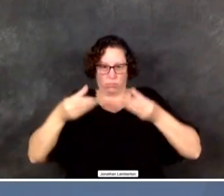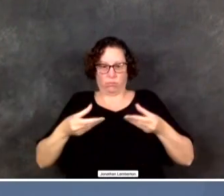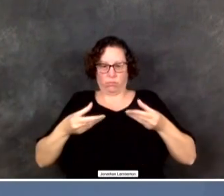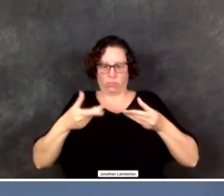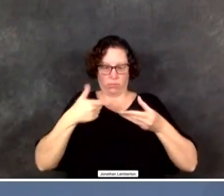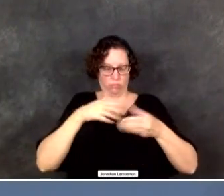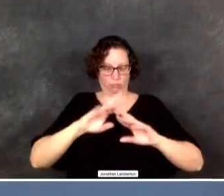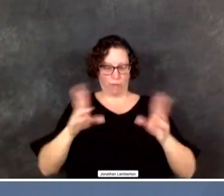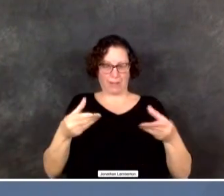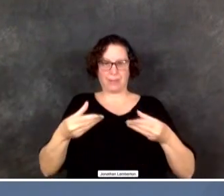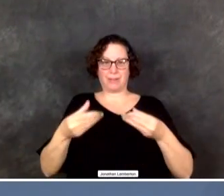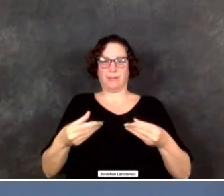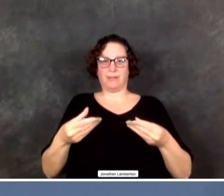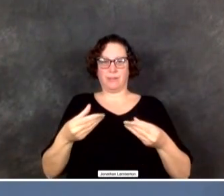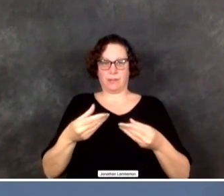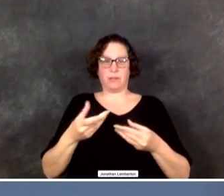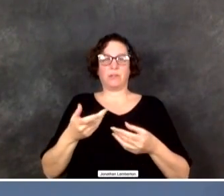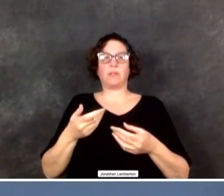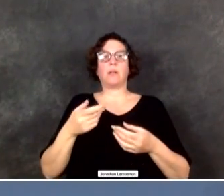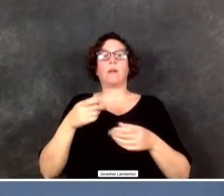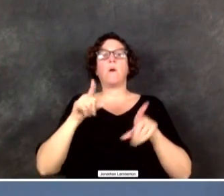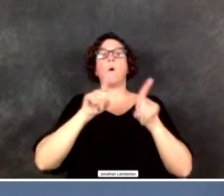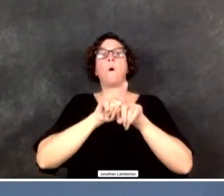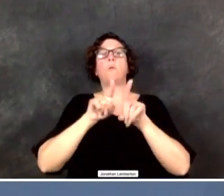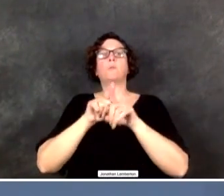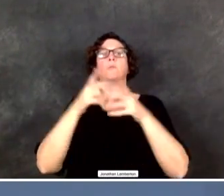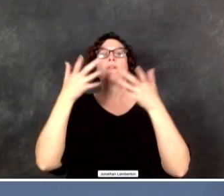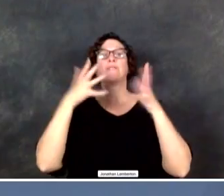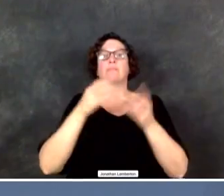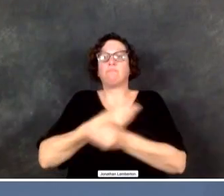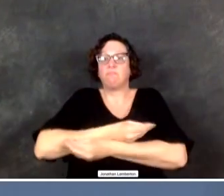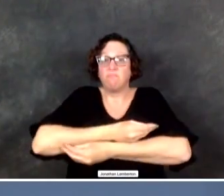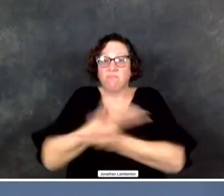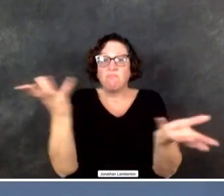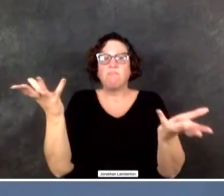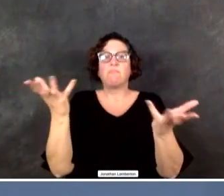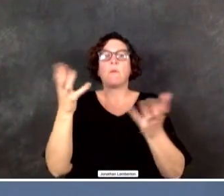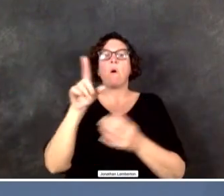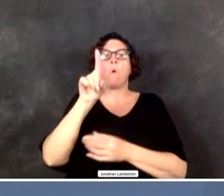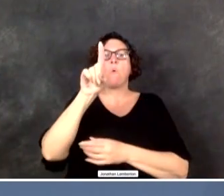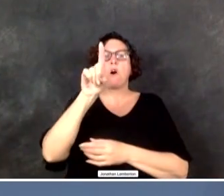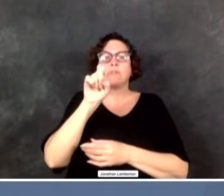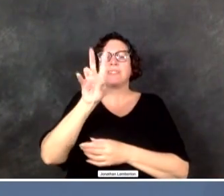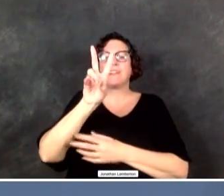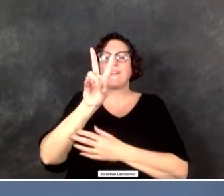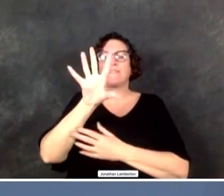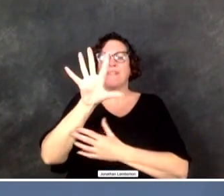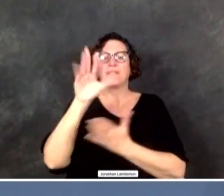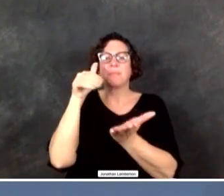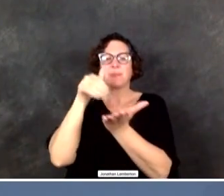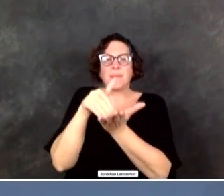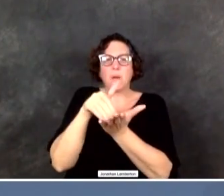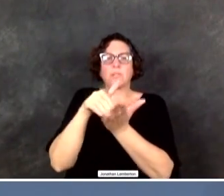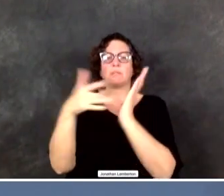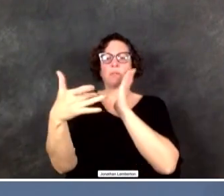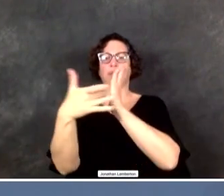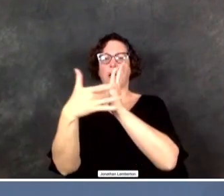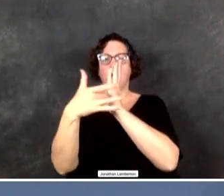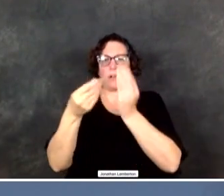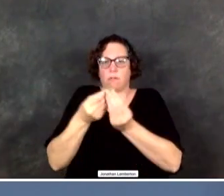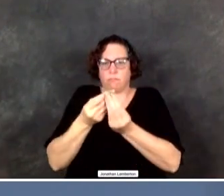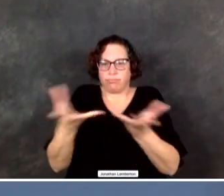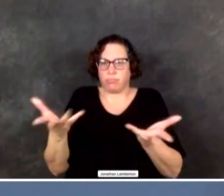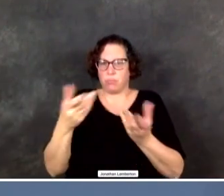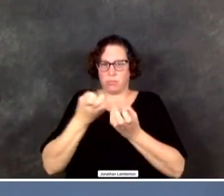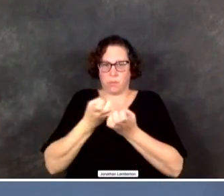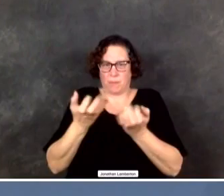out 175,000 devices that were school devices. They're loaned out to students. They're